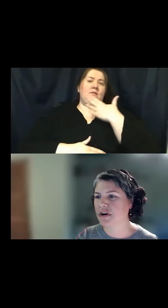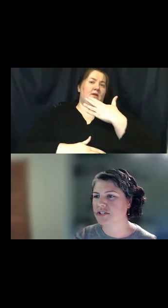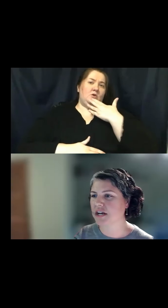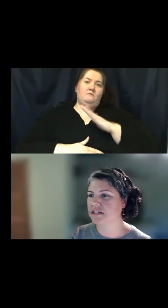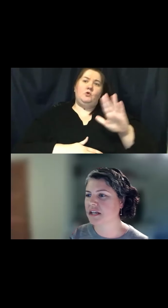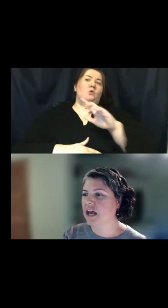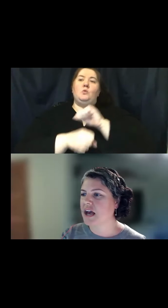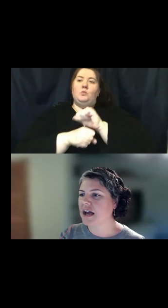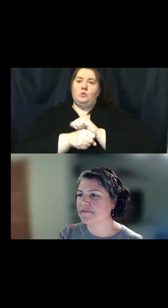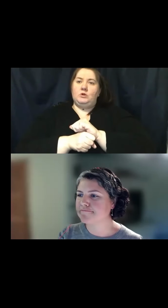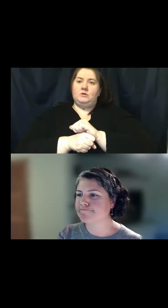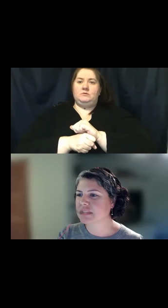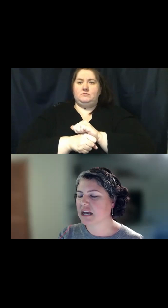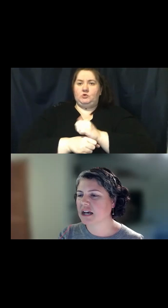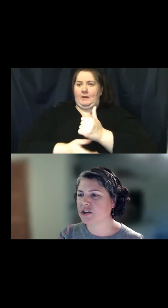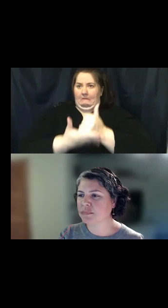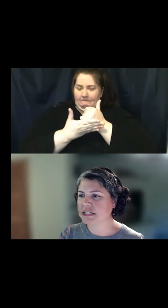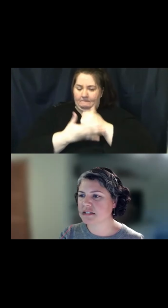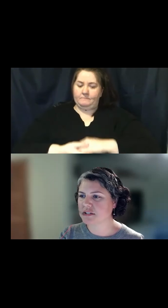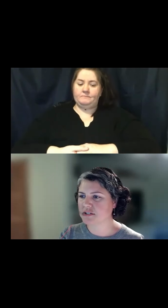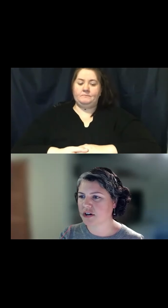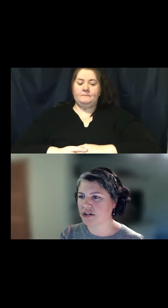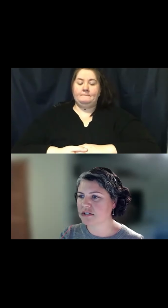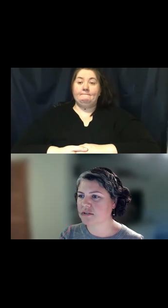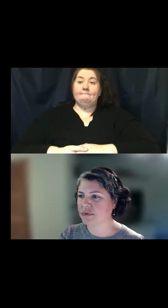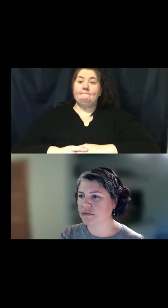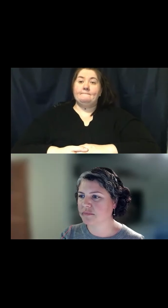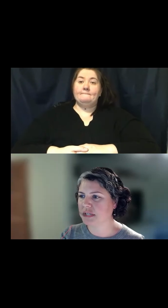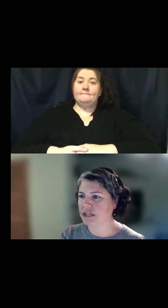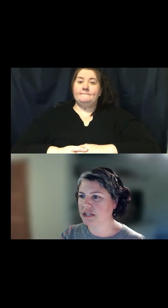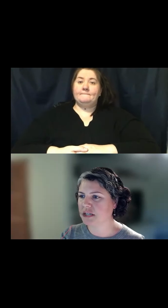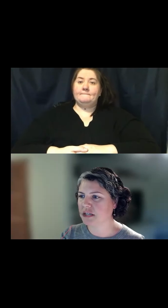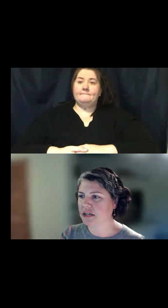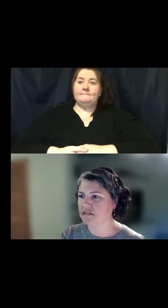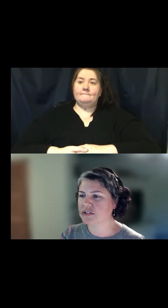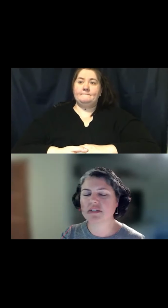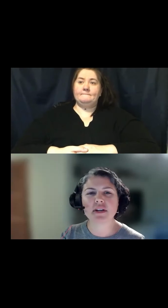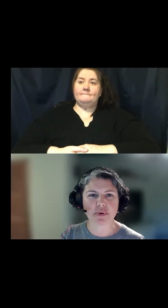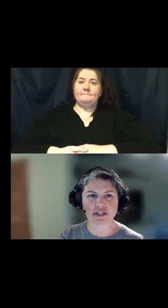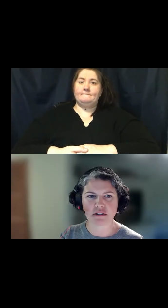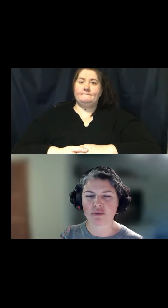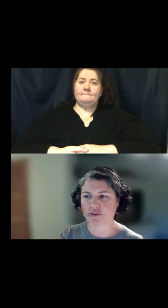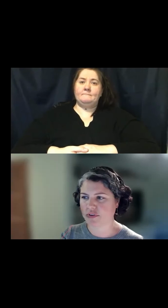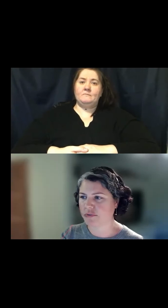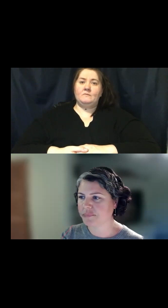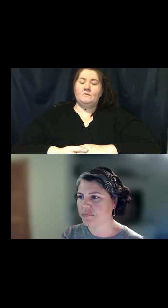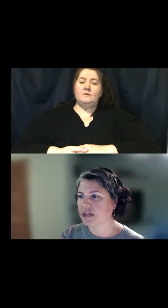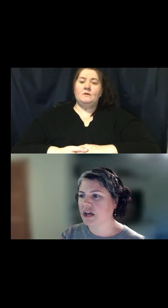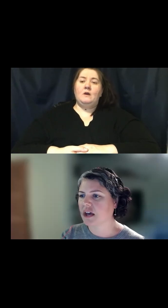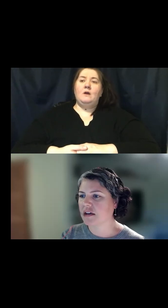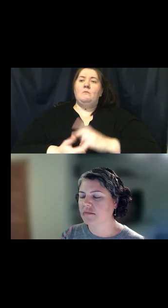this project. A good place to start will be just giving a project